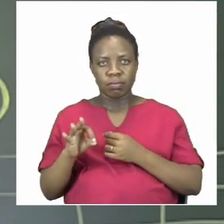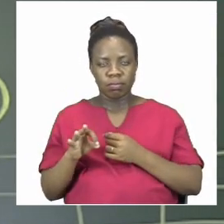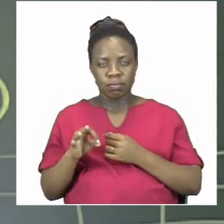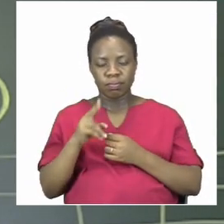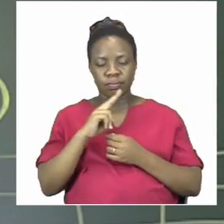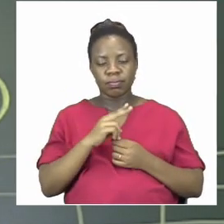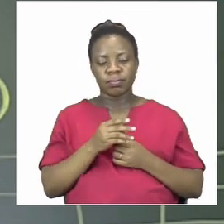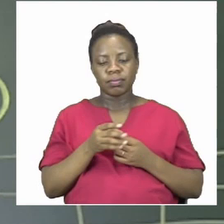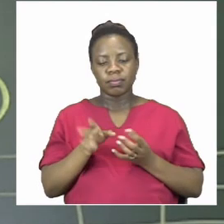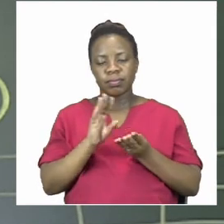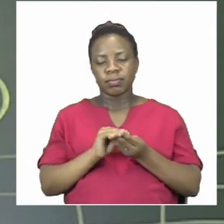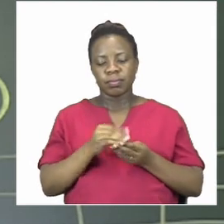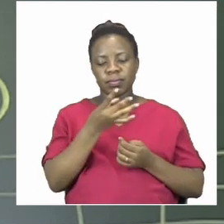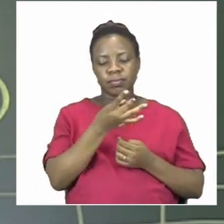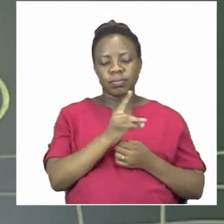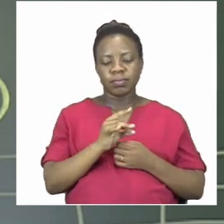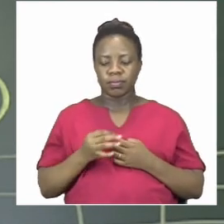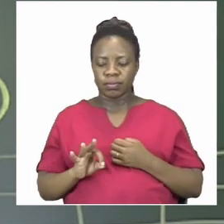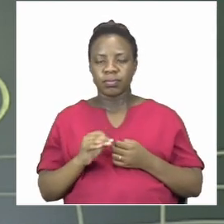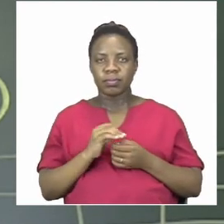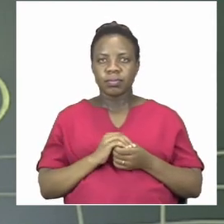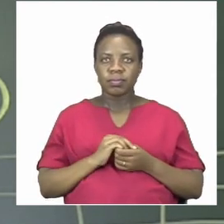89. All right, everyone, you now have to